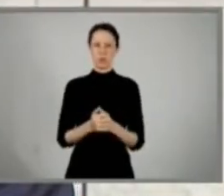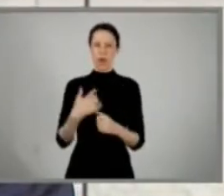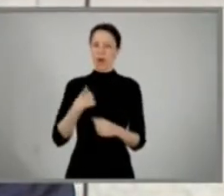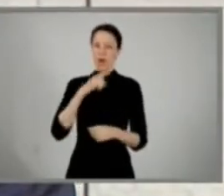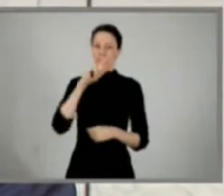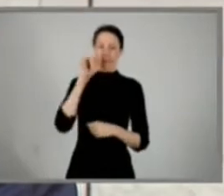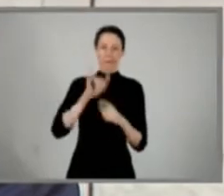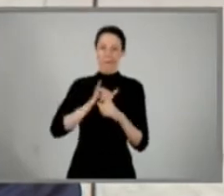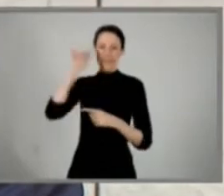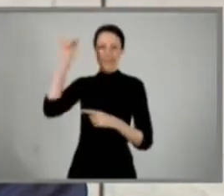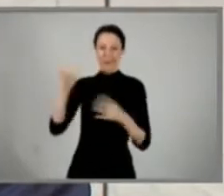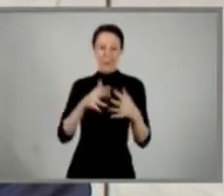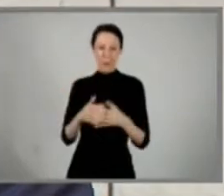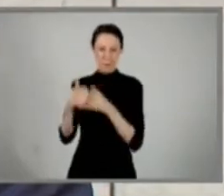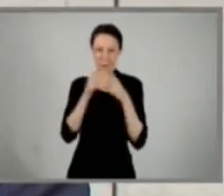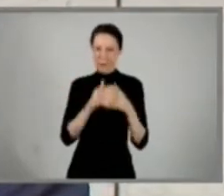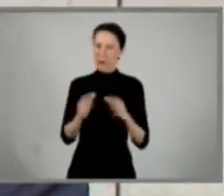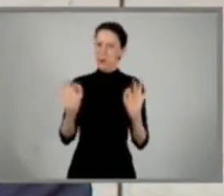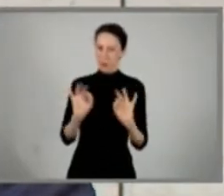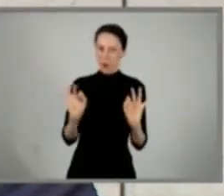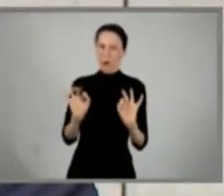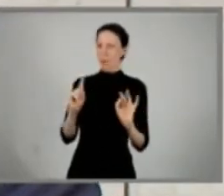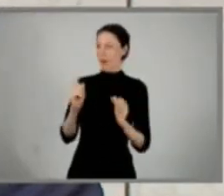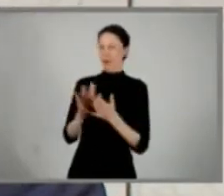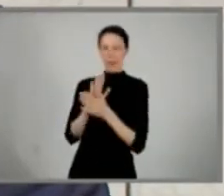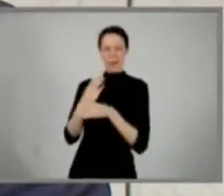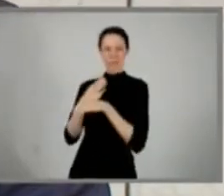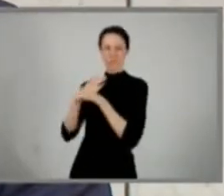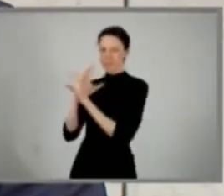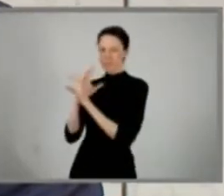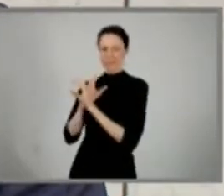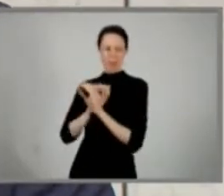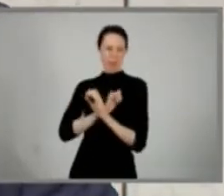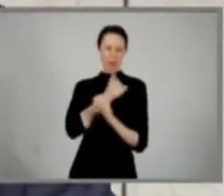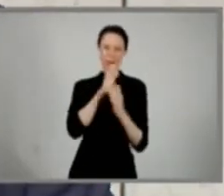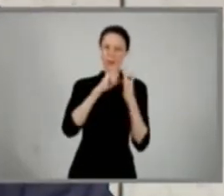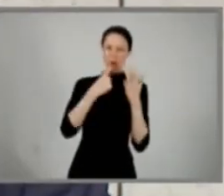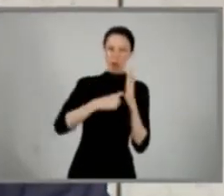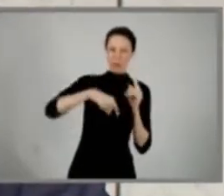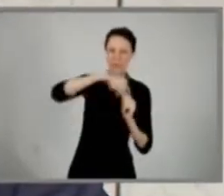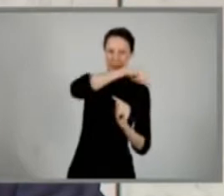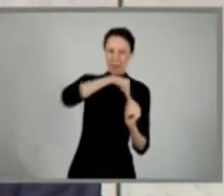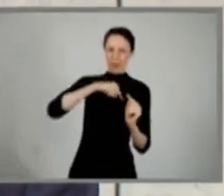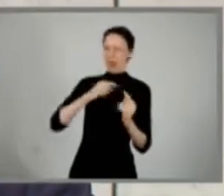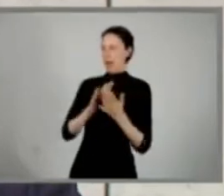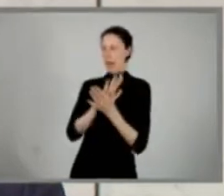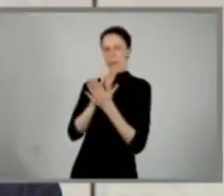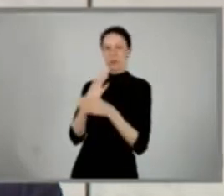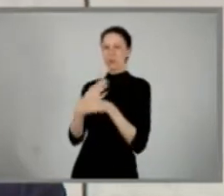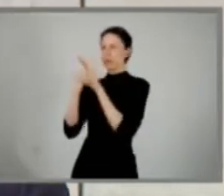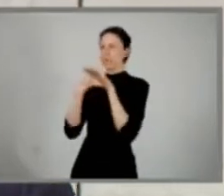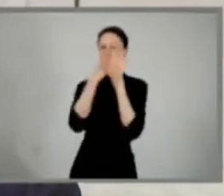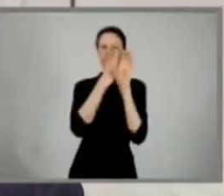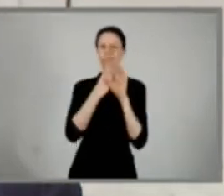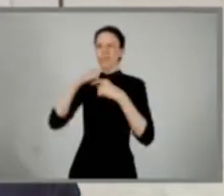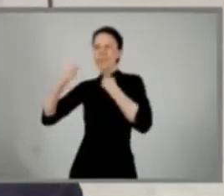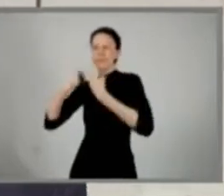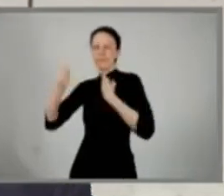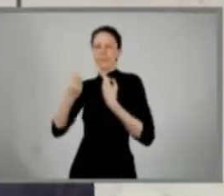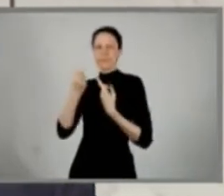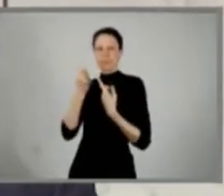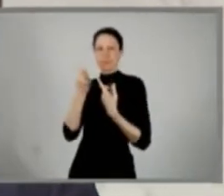colleagues would be available to assist whoever, wherever they are, in whatever country, to learn from Australia's experience. But in